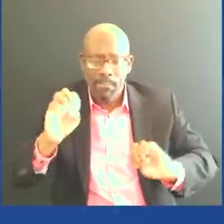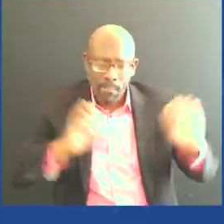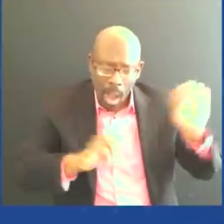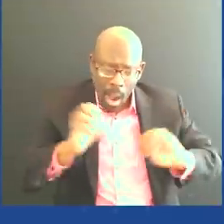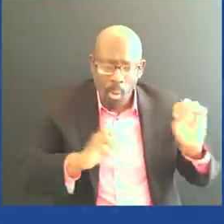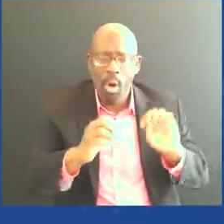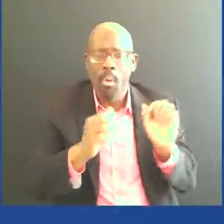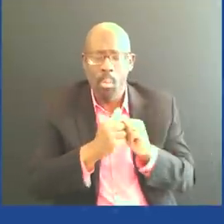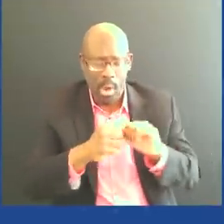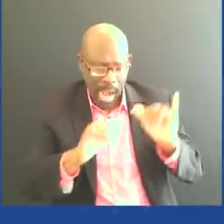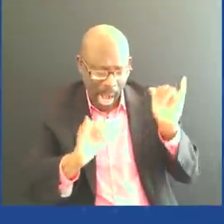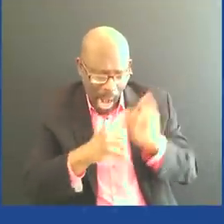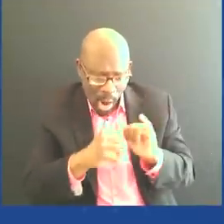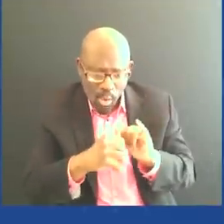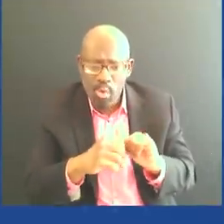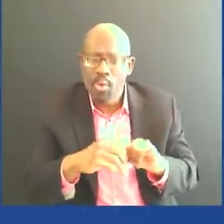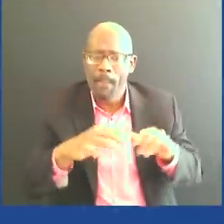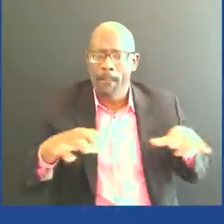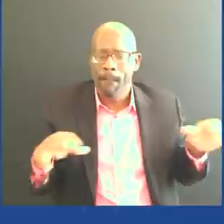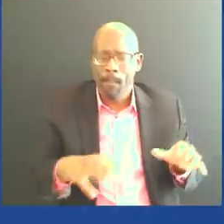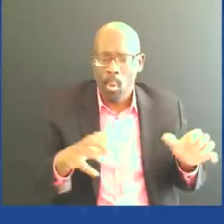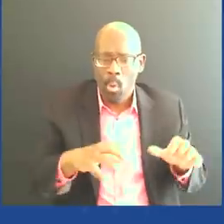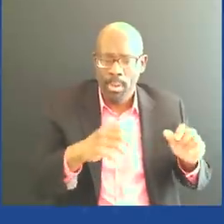their place in the battle force.